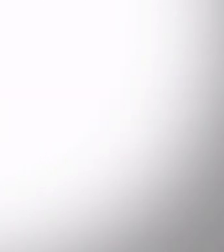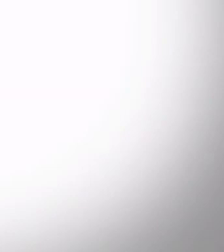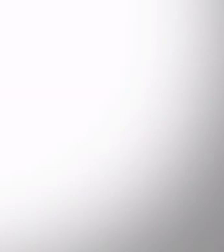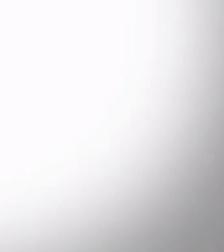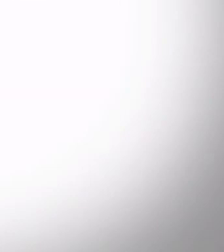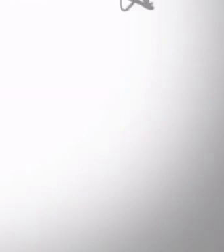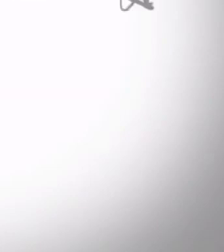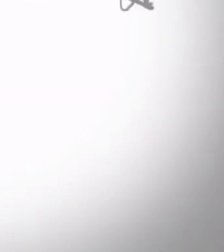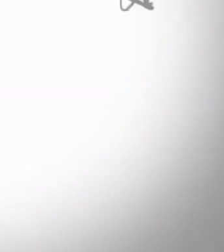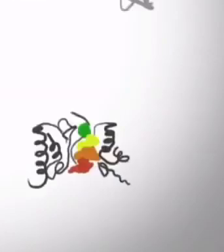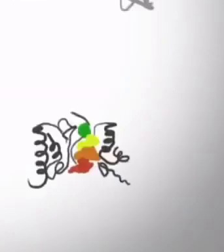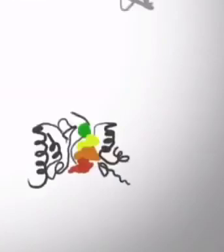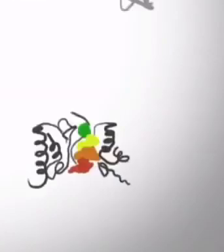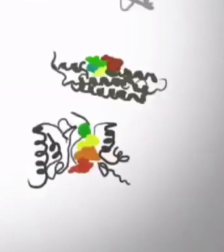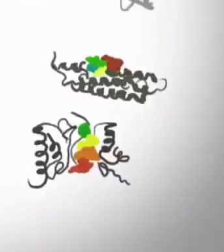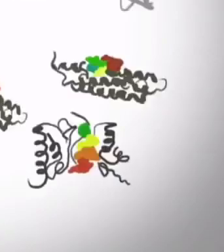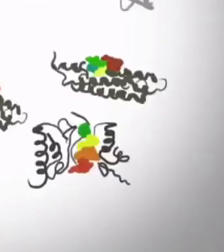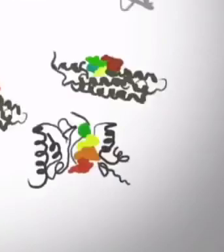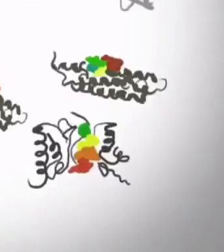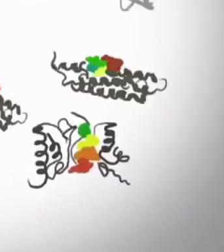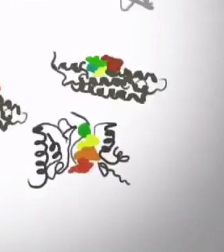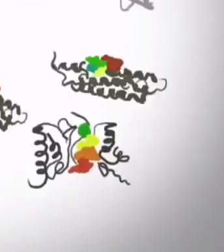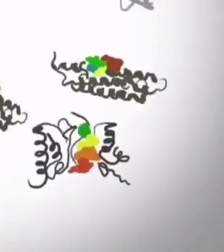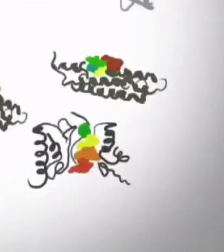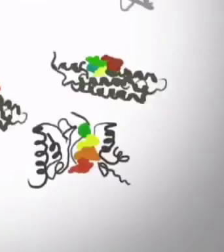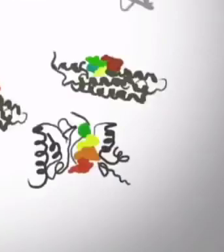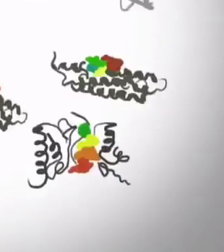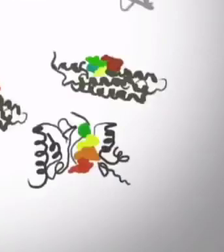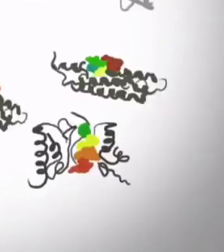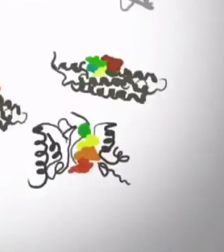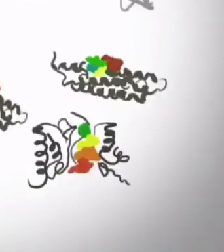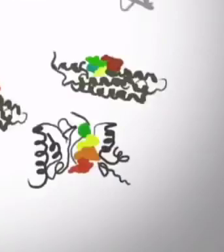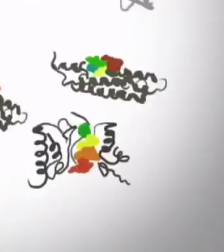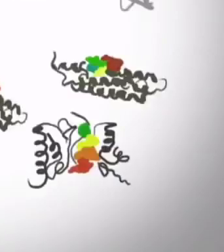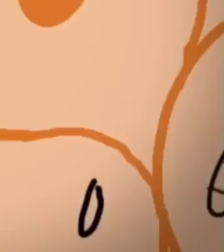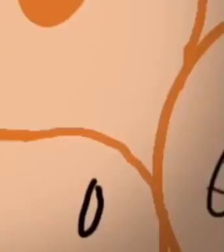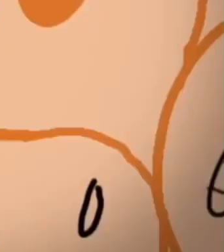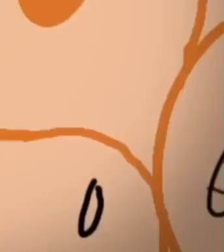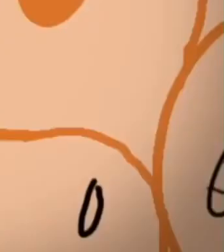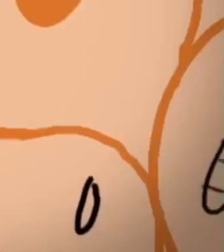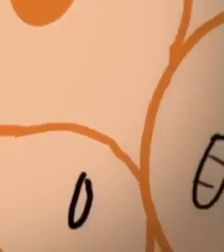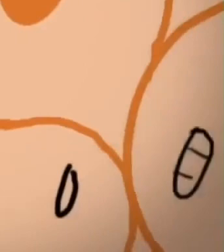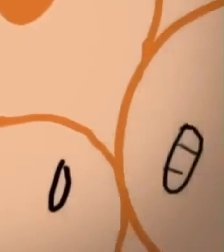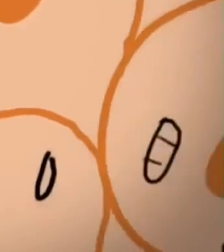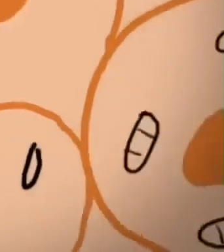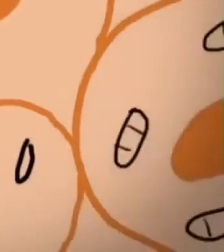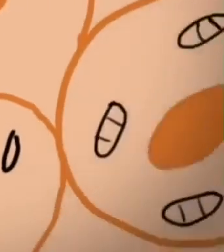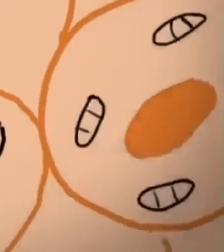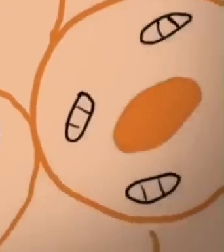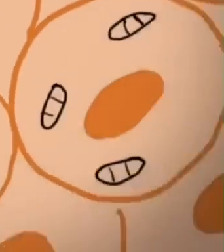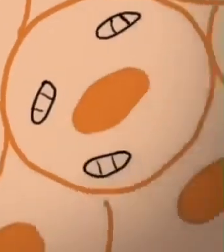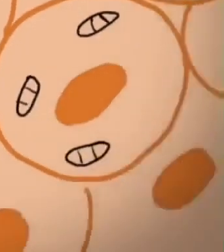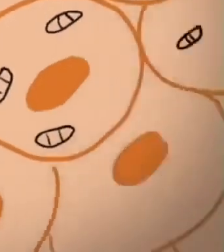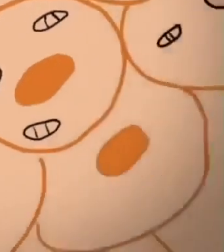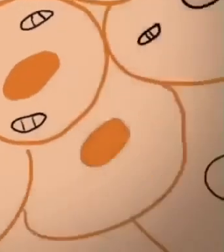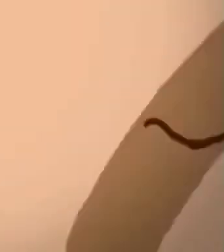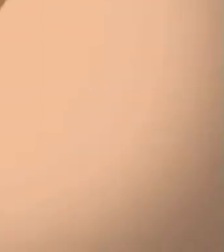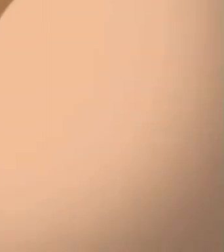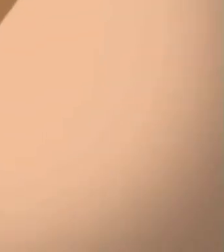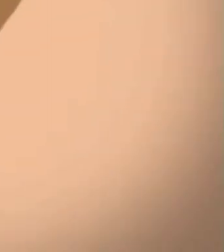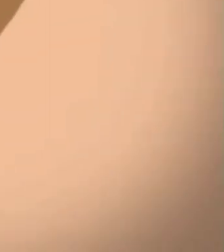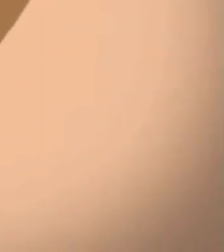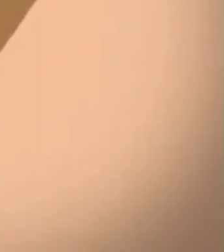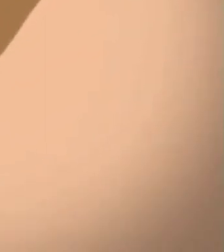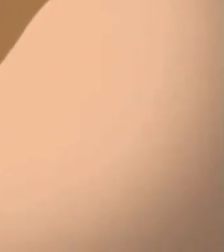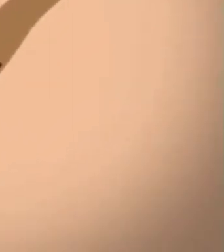builds. The size and shape of the protein determine the function it will have in your body. Proteins make up cells, cells make up